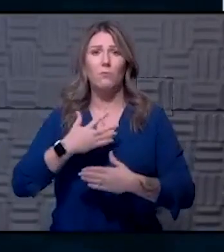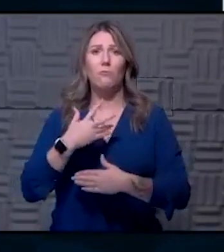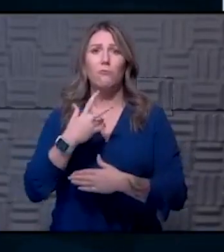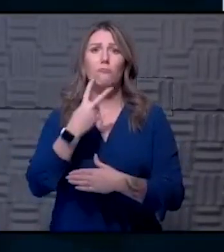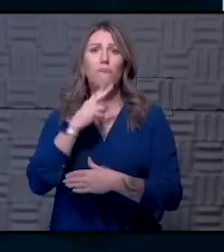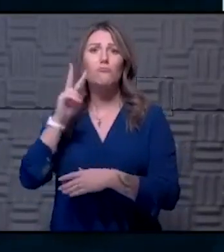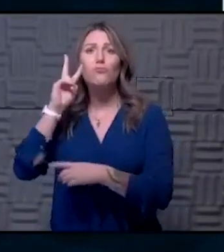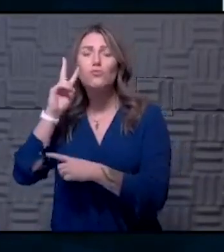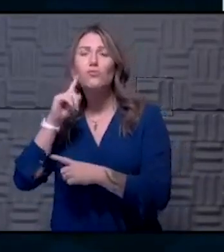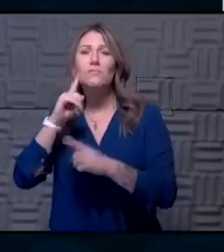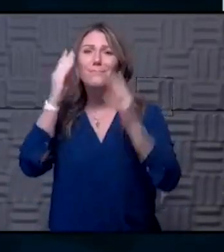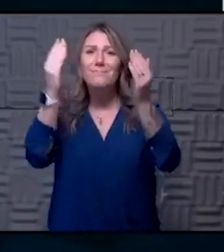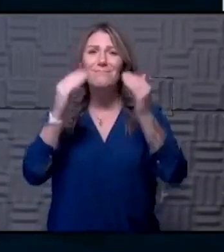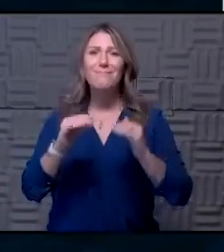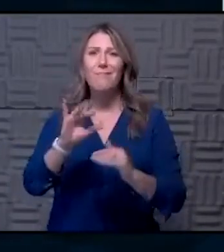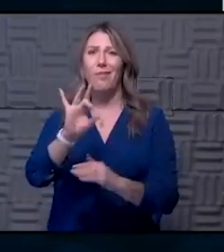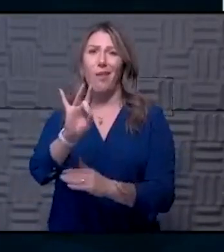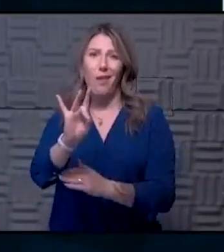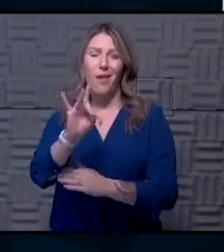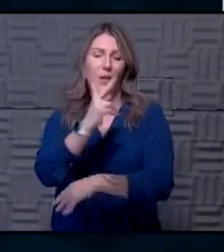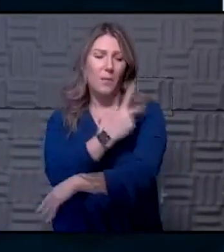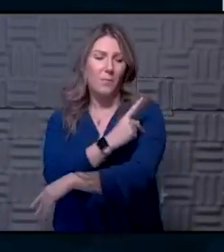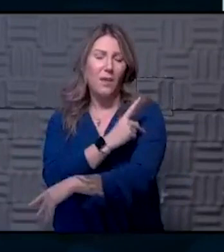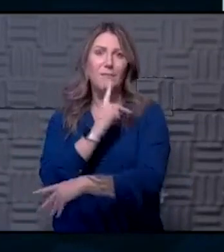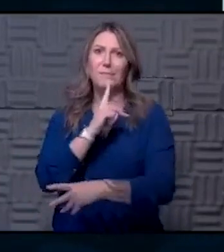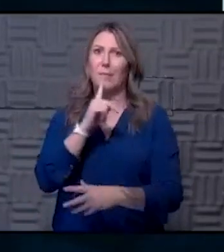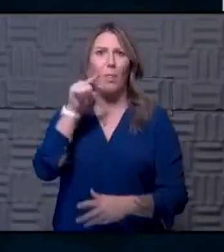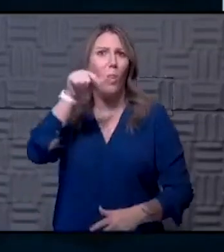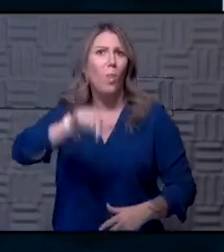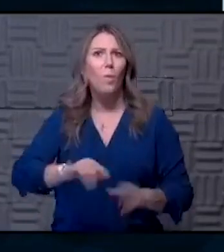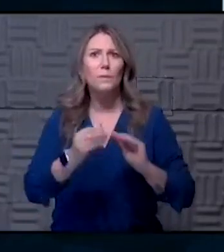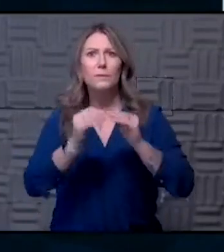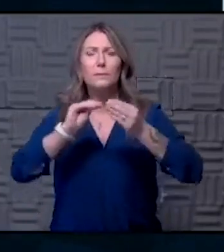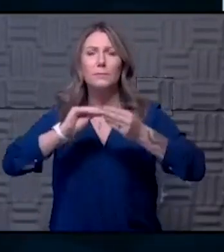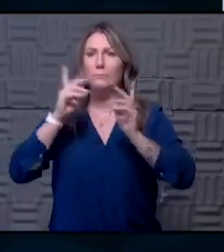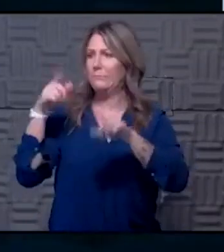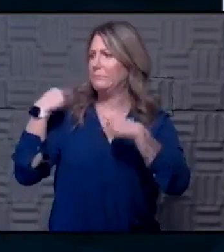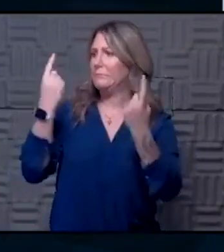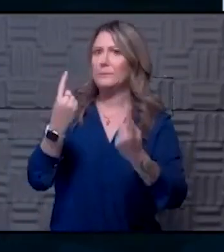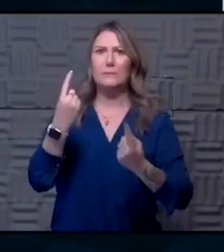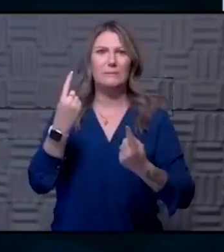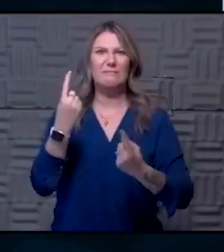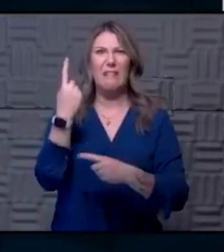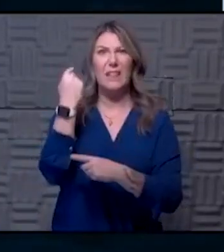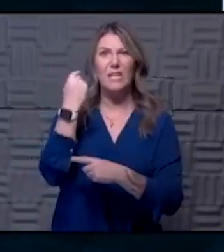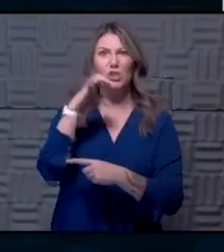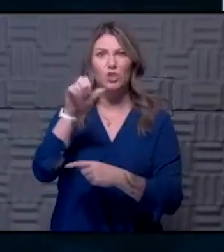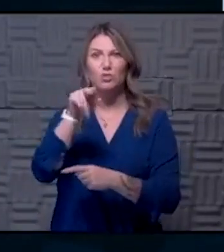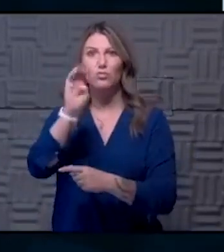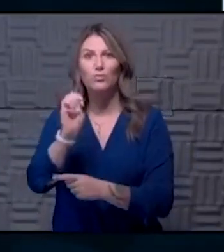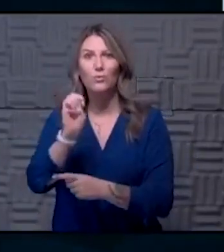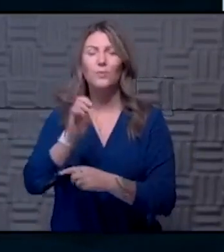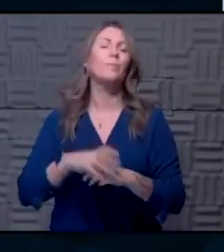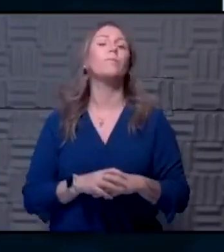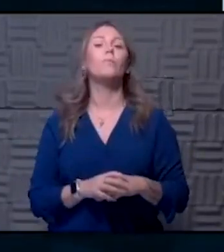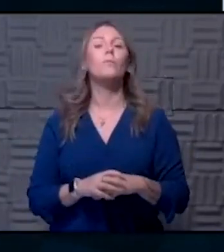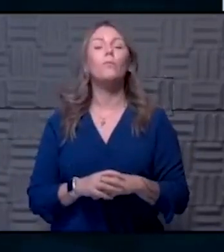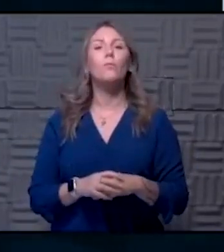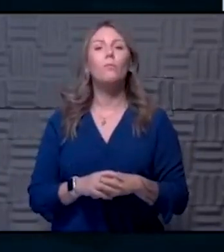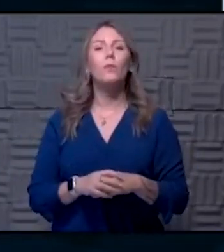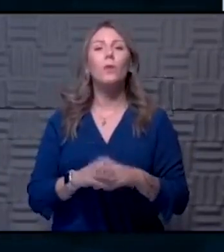recent low of 8 patients, and these are some of the lowest numbers that we've had since last June. In terms